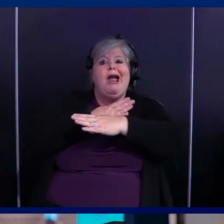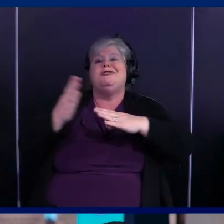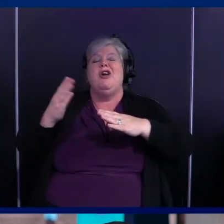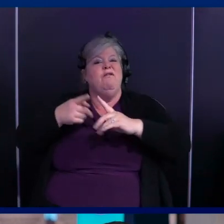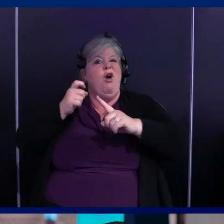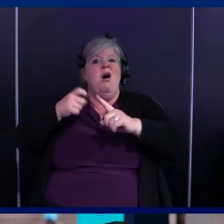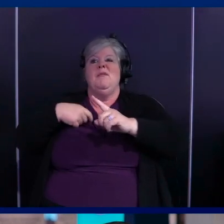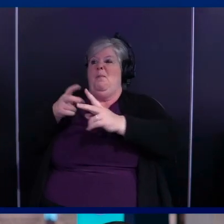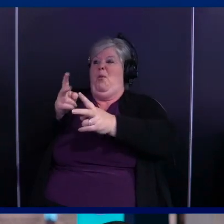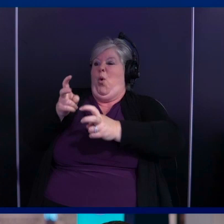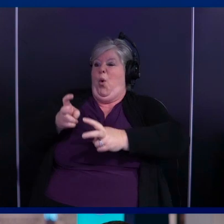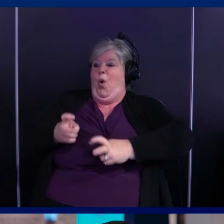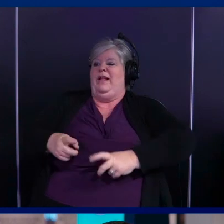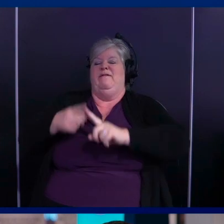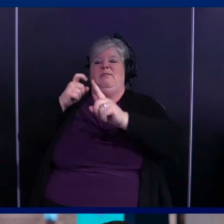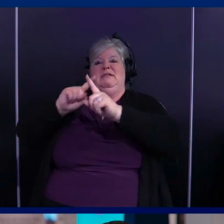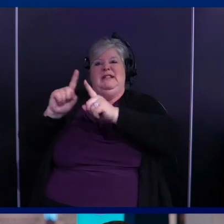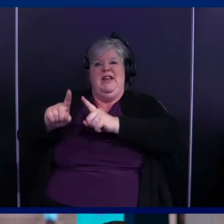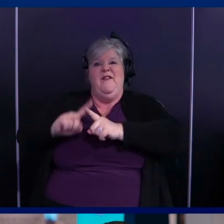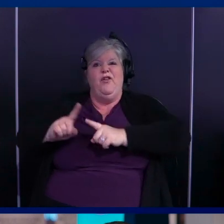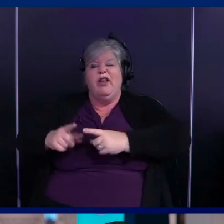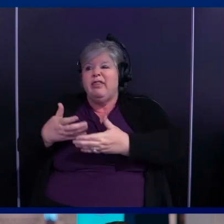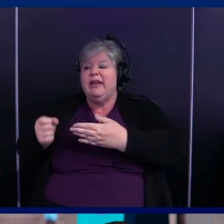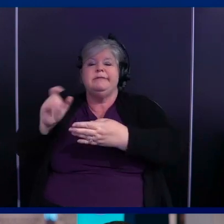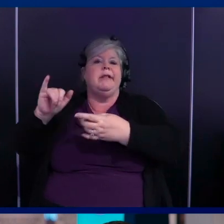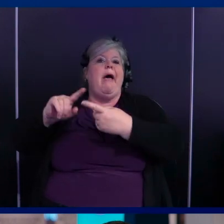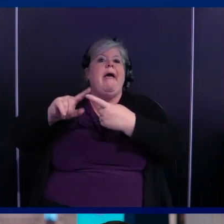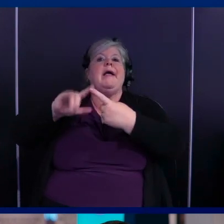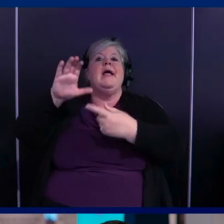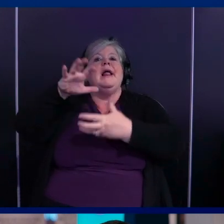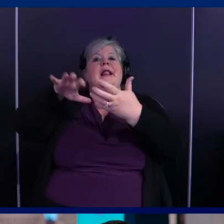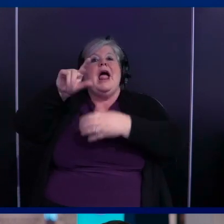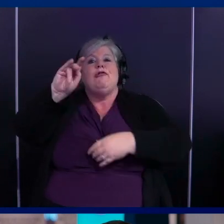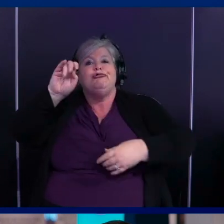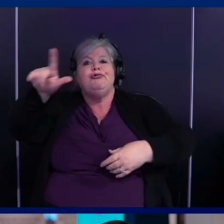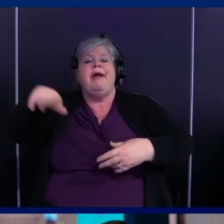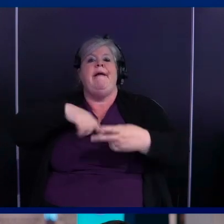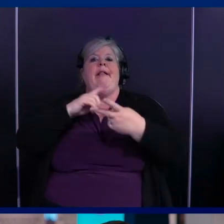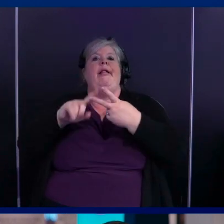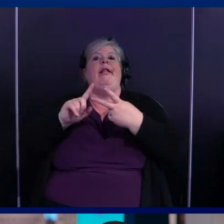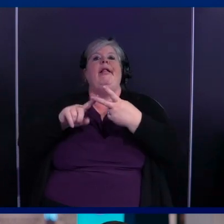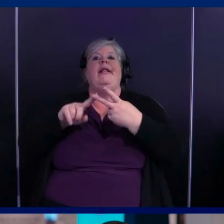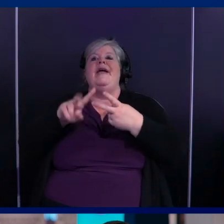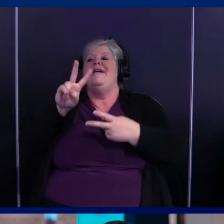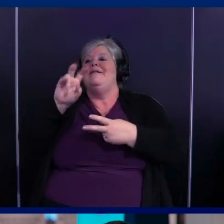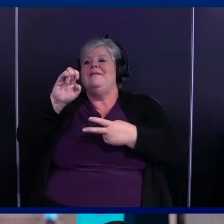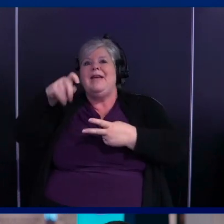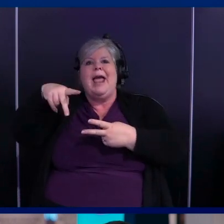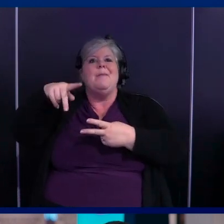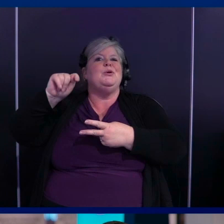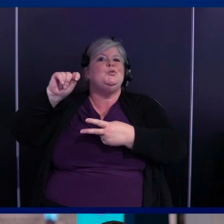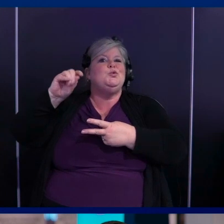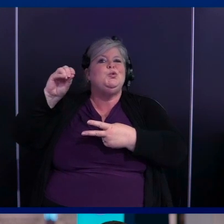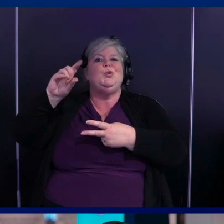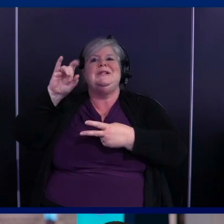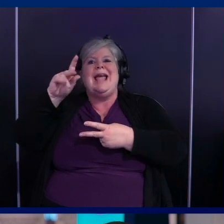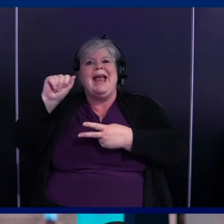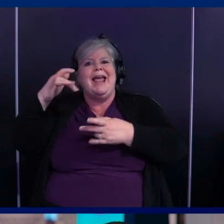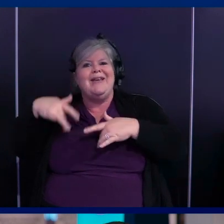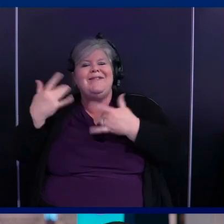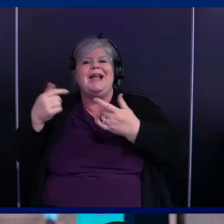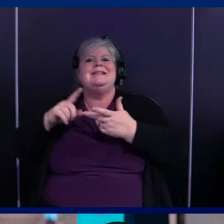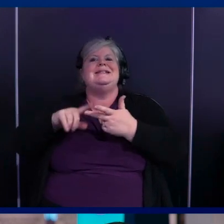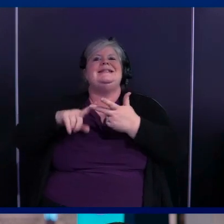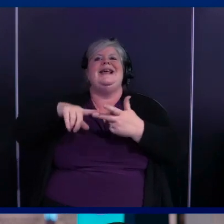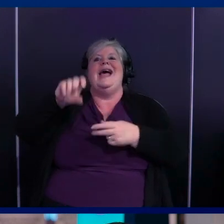sources. So we have things like CloudTrail, Lambda data events, S3, flow